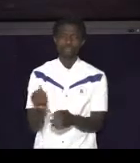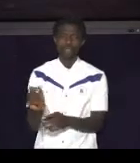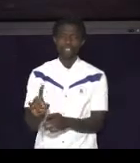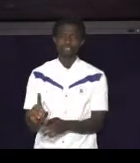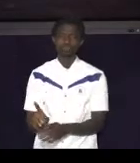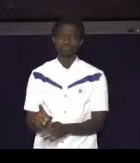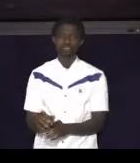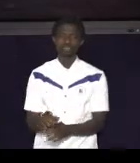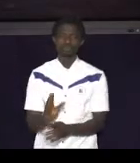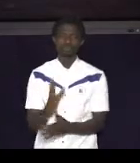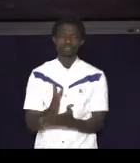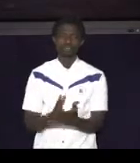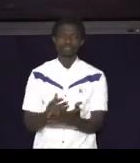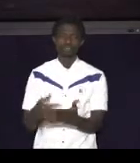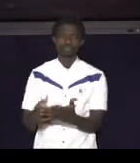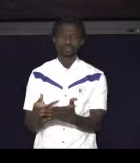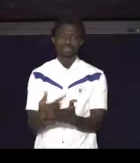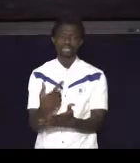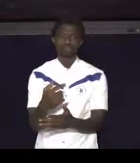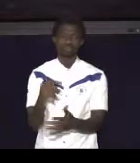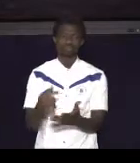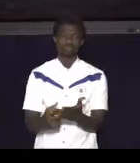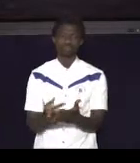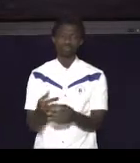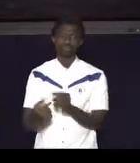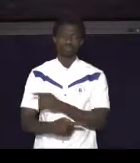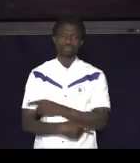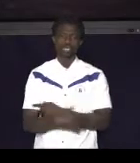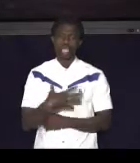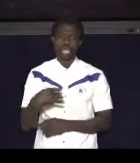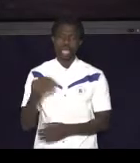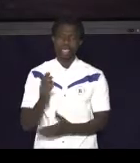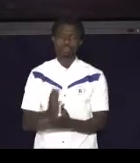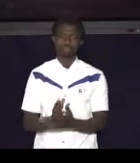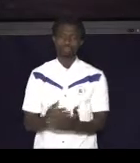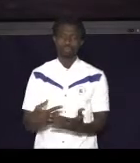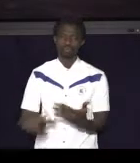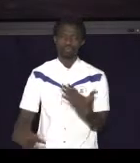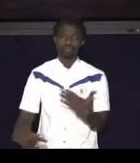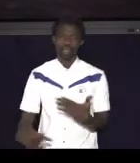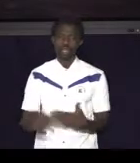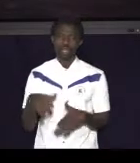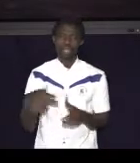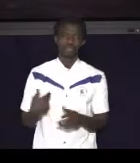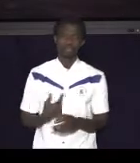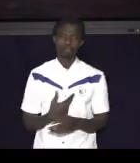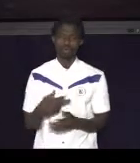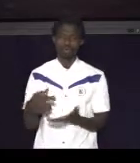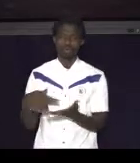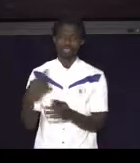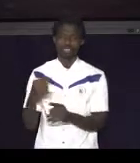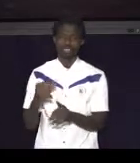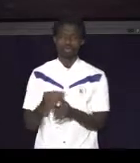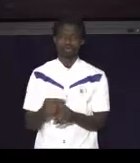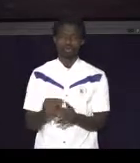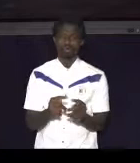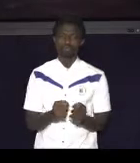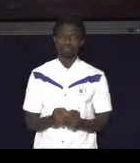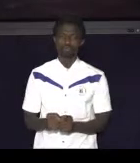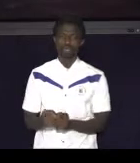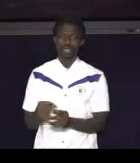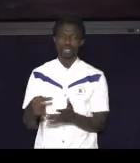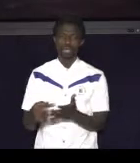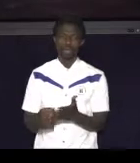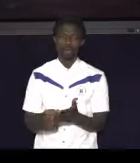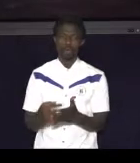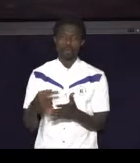anywhere, sometime, someday, and somewhat. Let's read the words together,